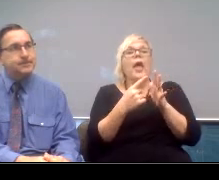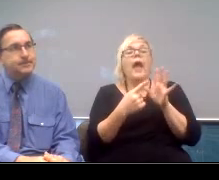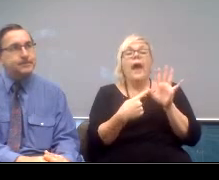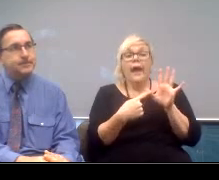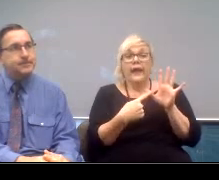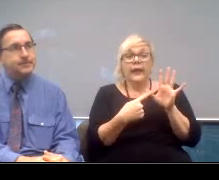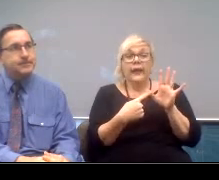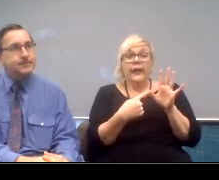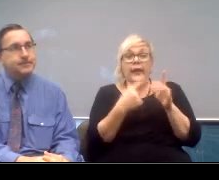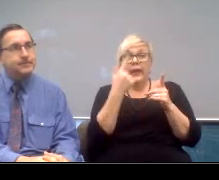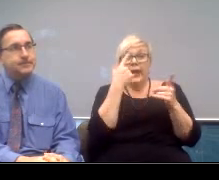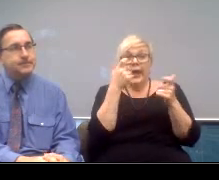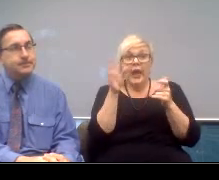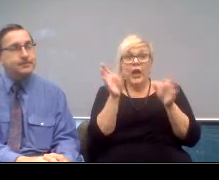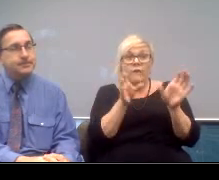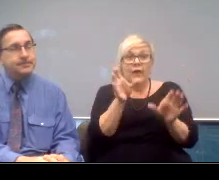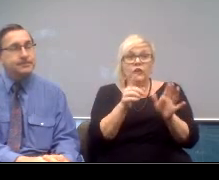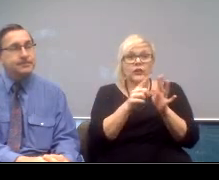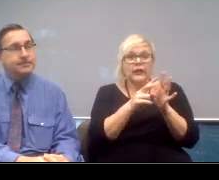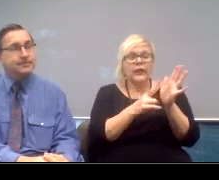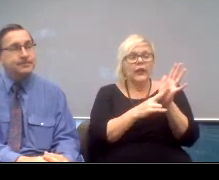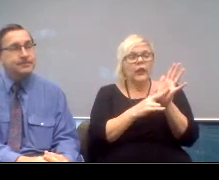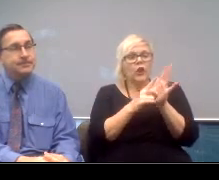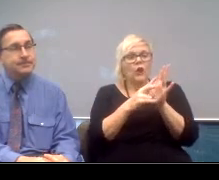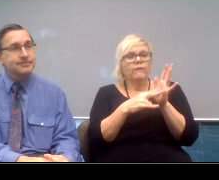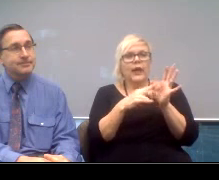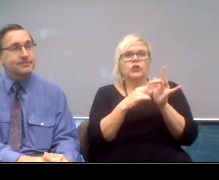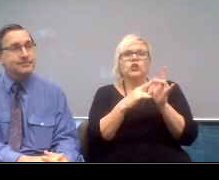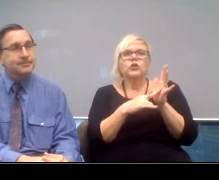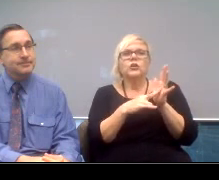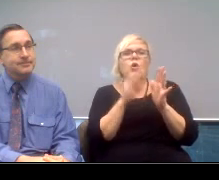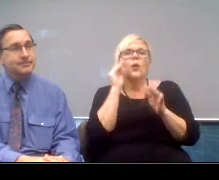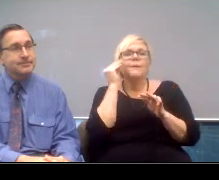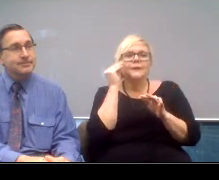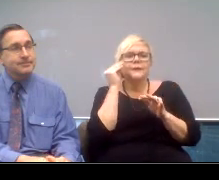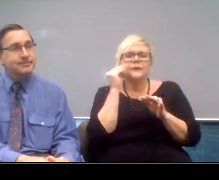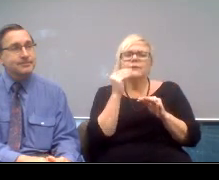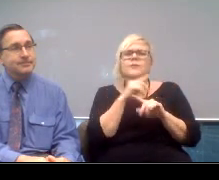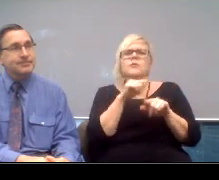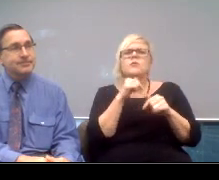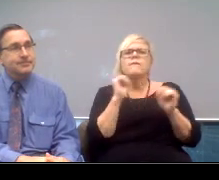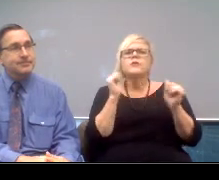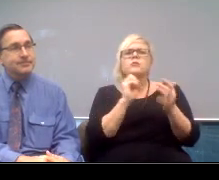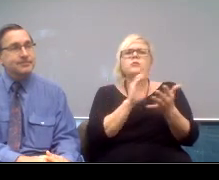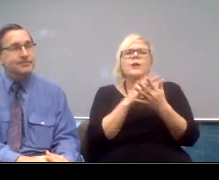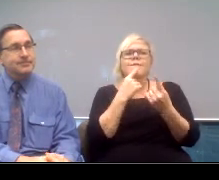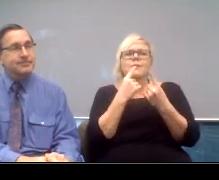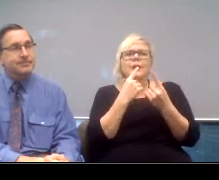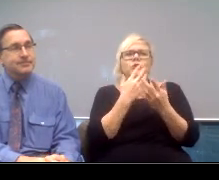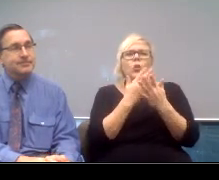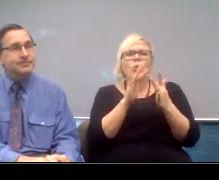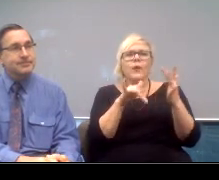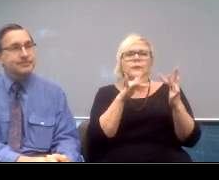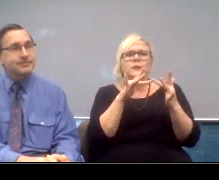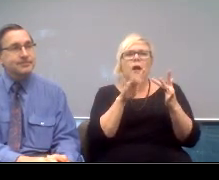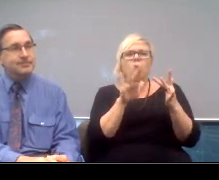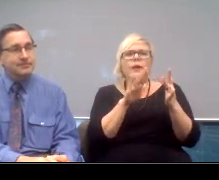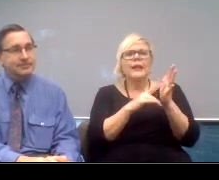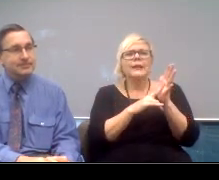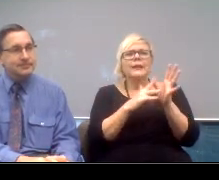Innovation Committee. A couple of people have noted we've posted some information on our site around